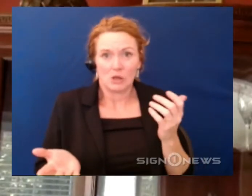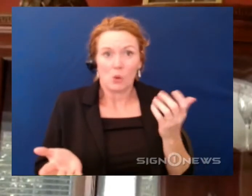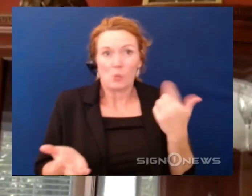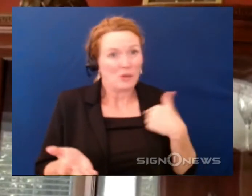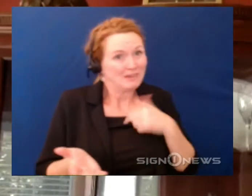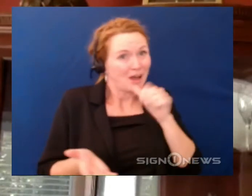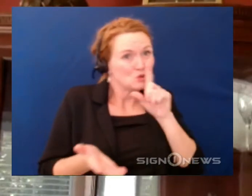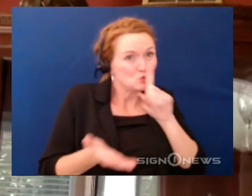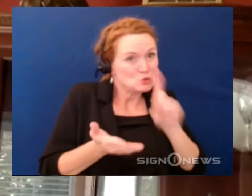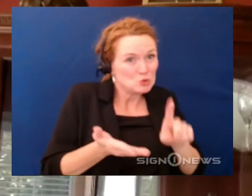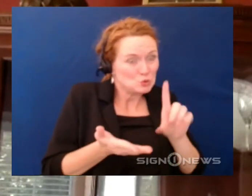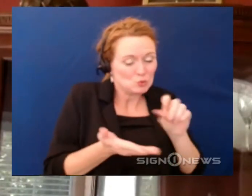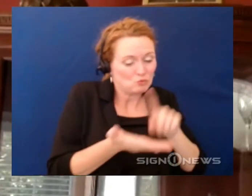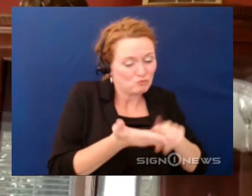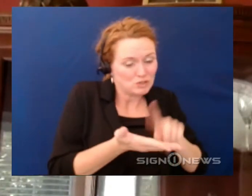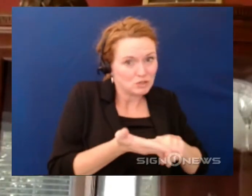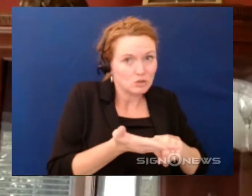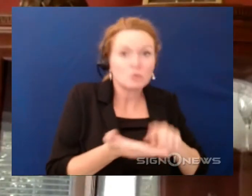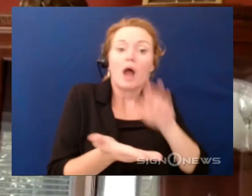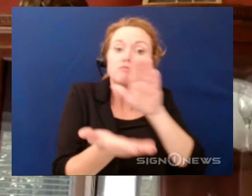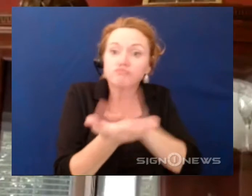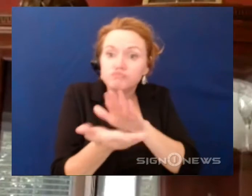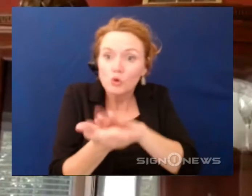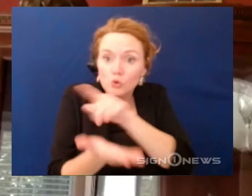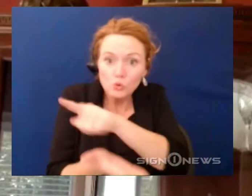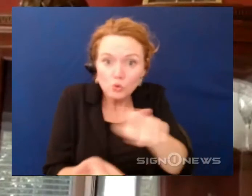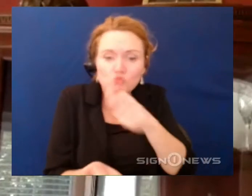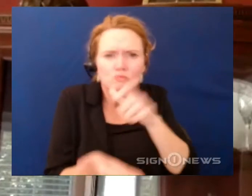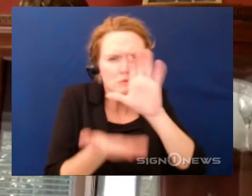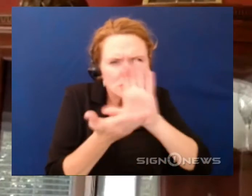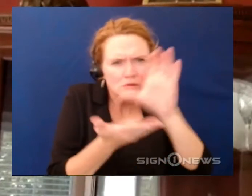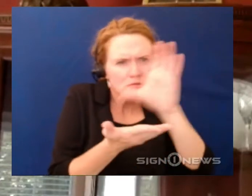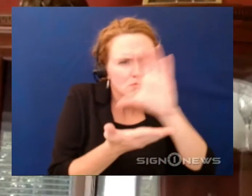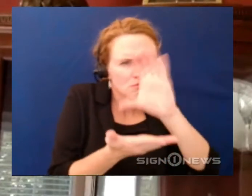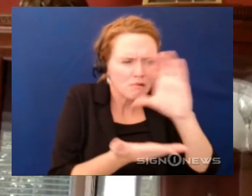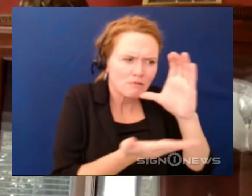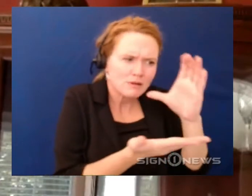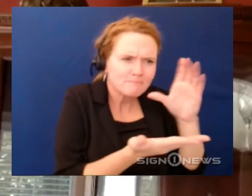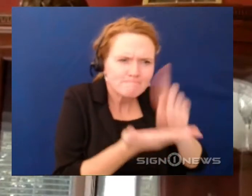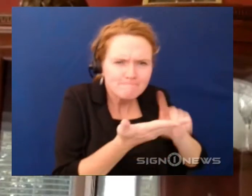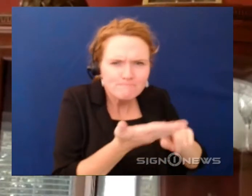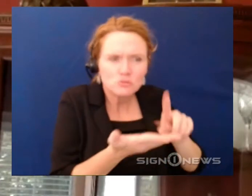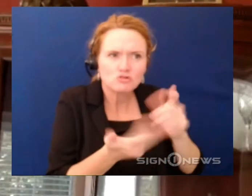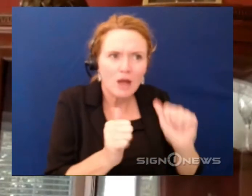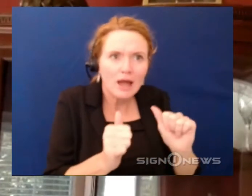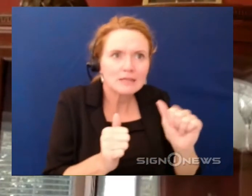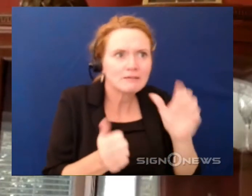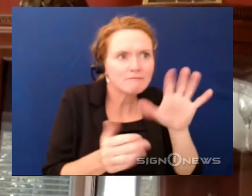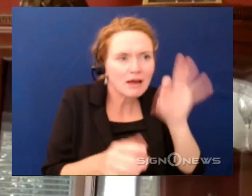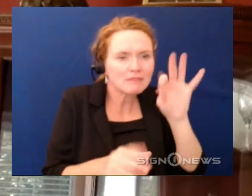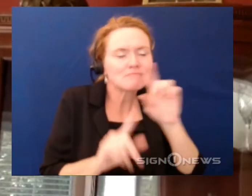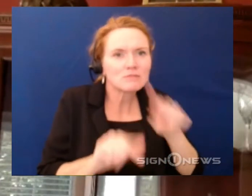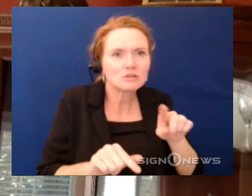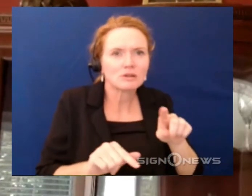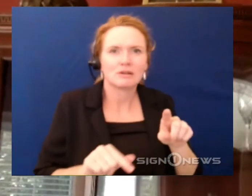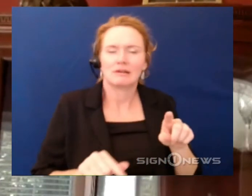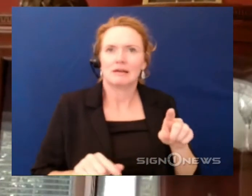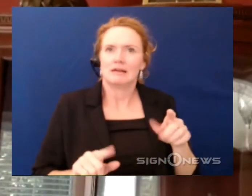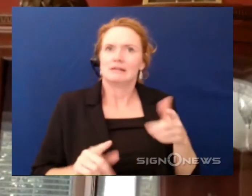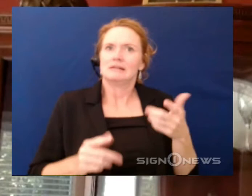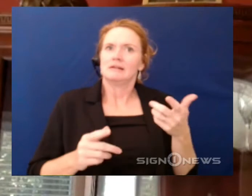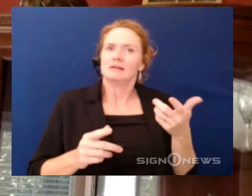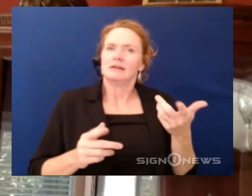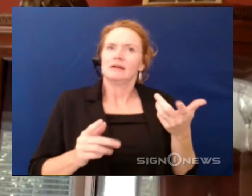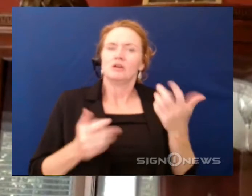should have done. So kudos to everyone who's out there as a parent who's actually listening to me. I don't mean to ramble on, but